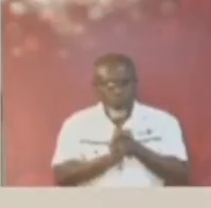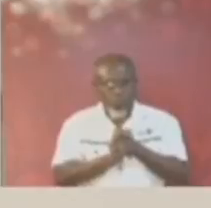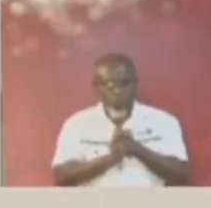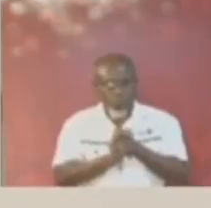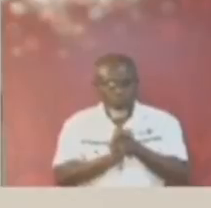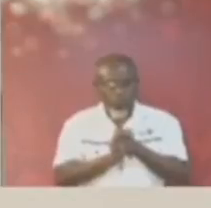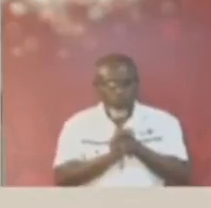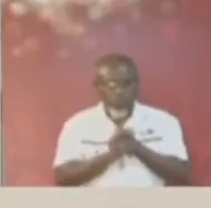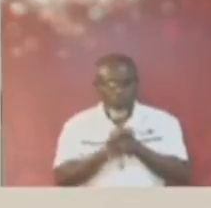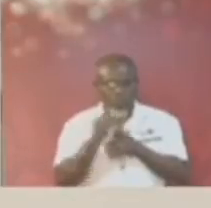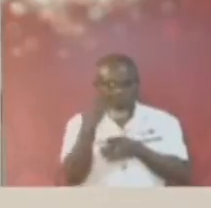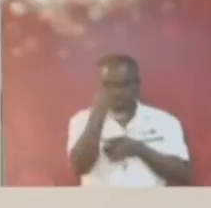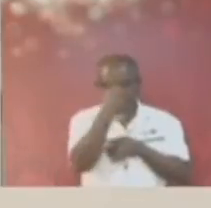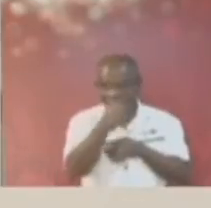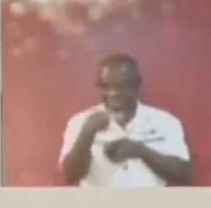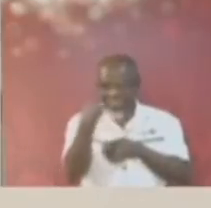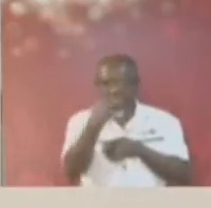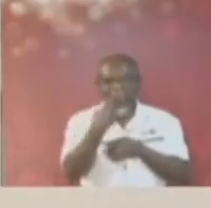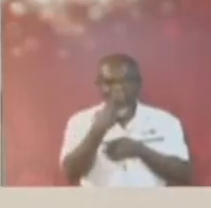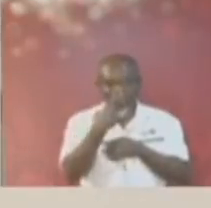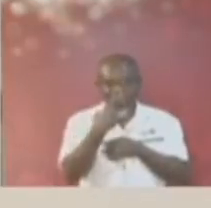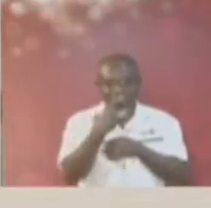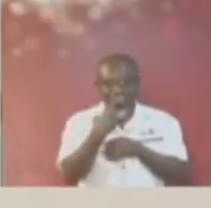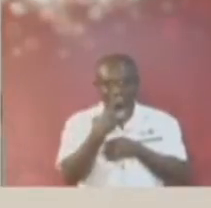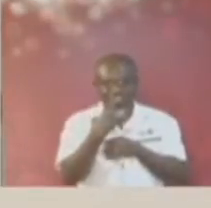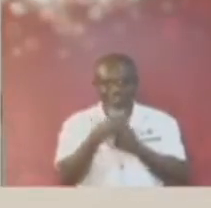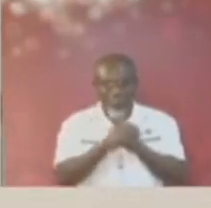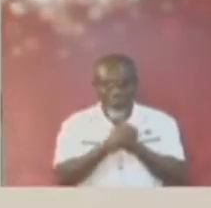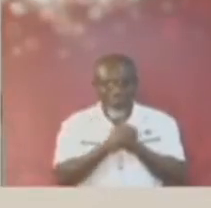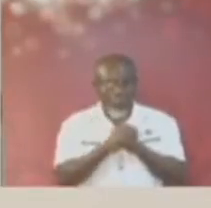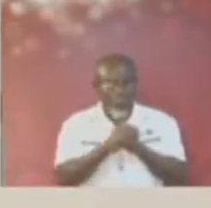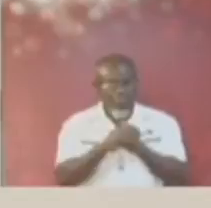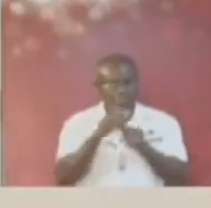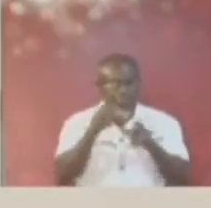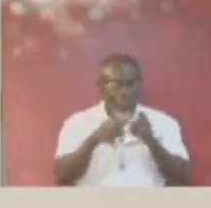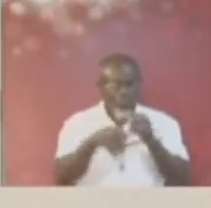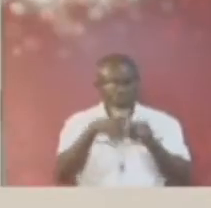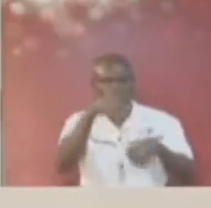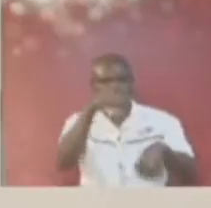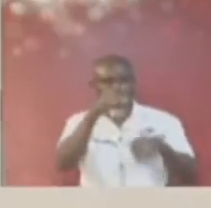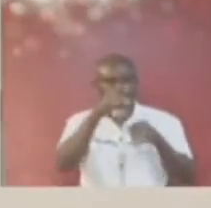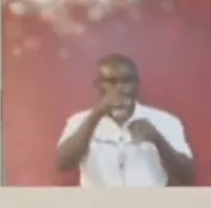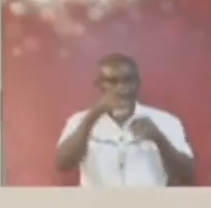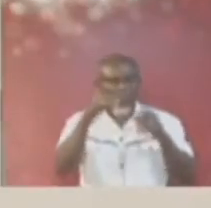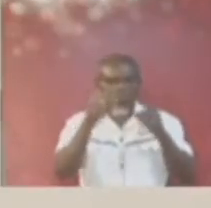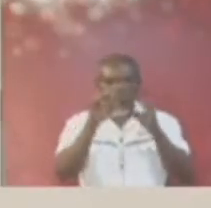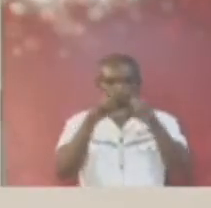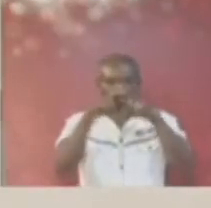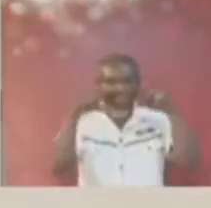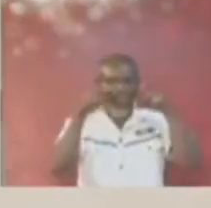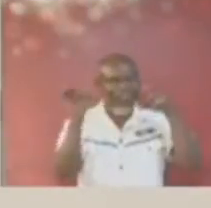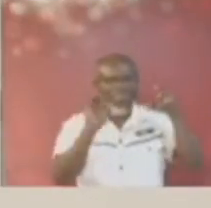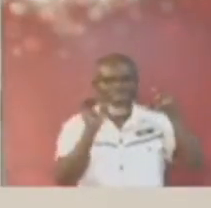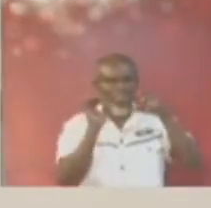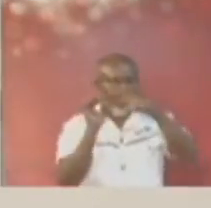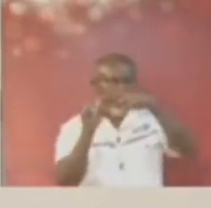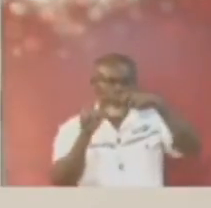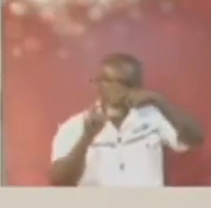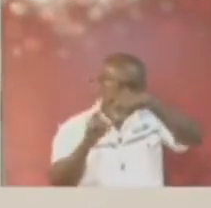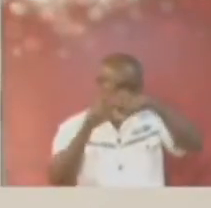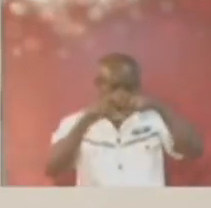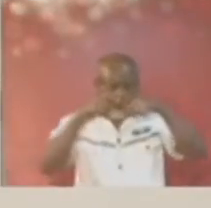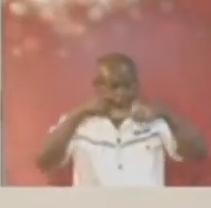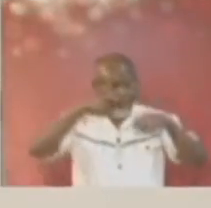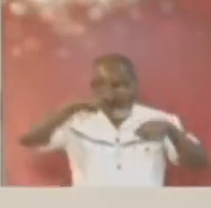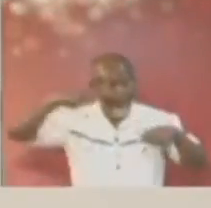mask. So that time, space, people, place, and face mnemonic, all of those factors actually take a southward turn, move